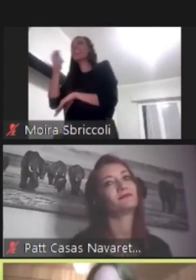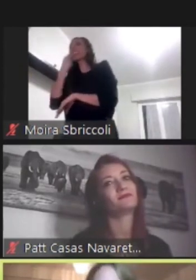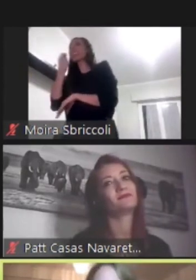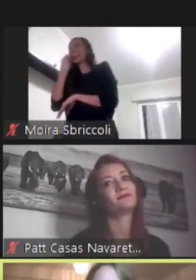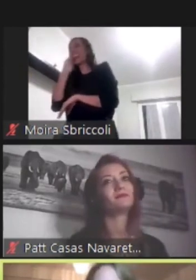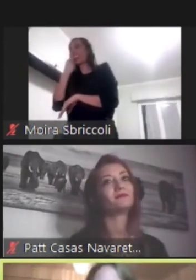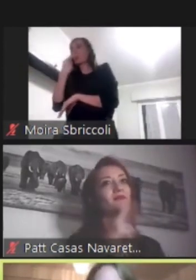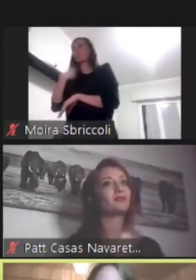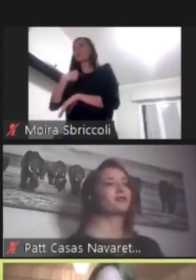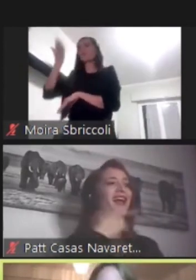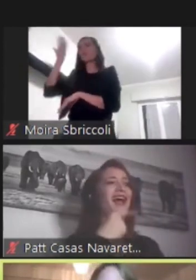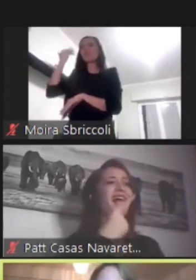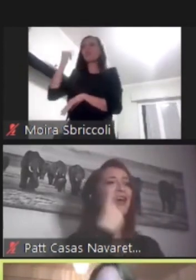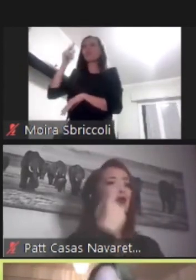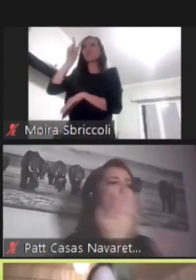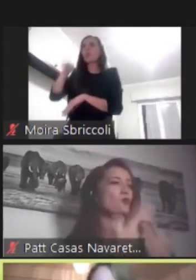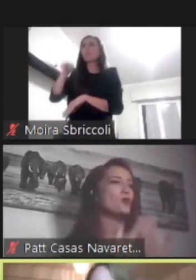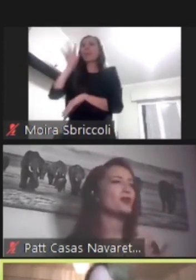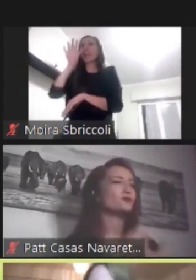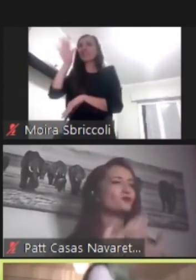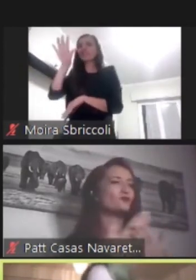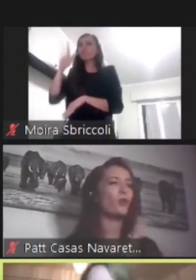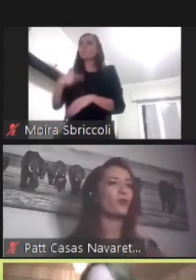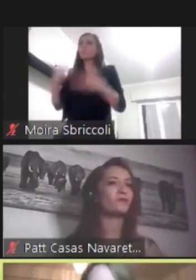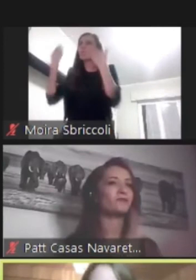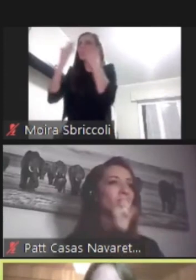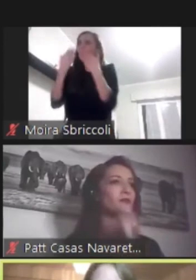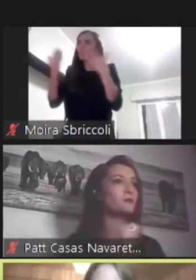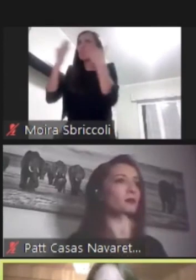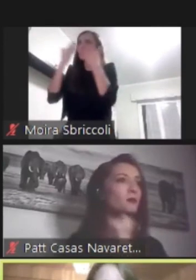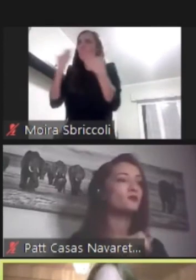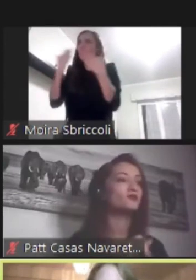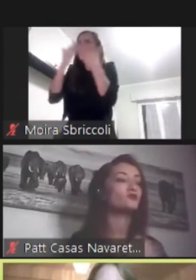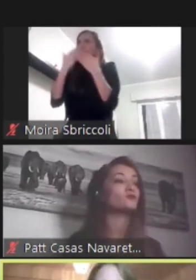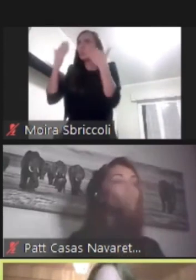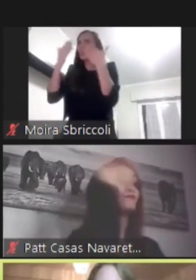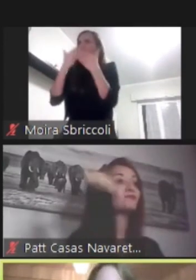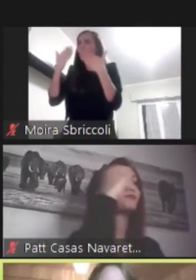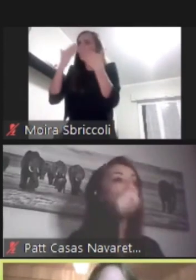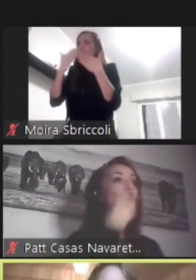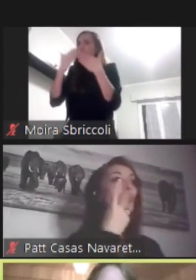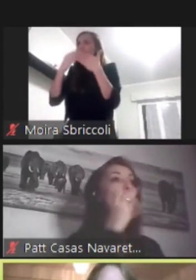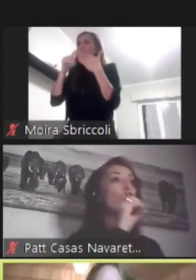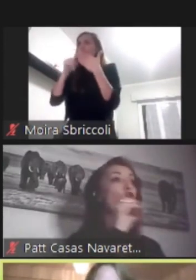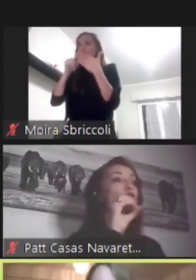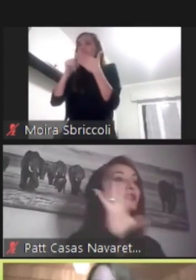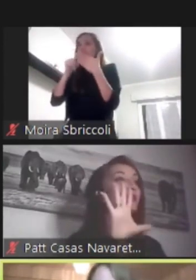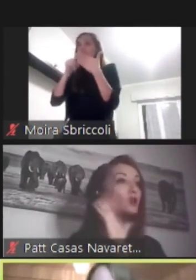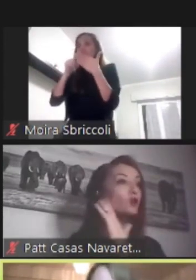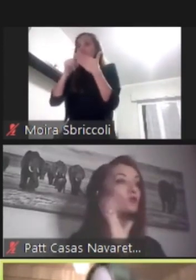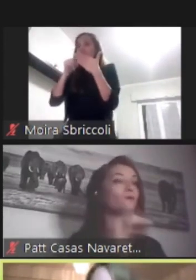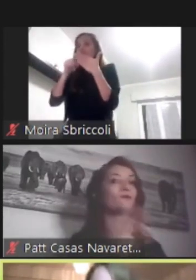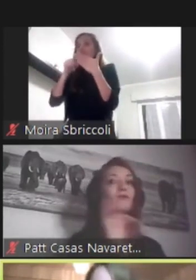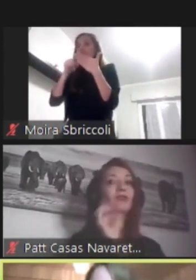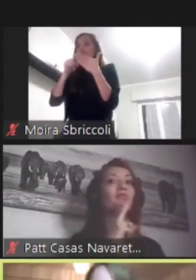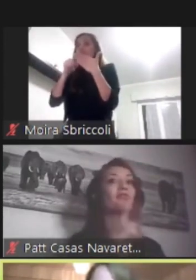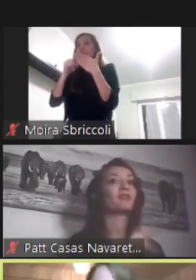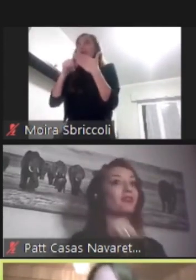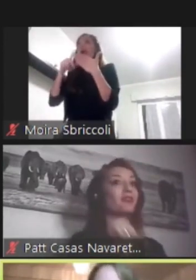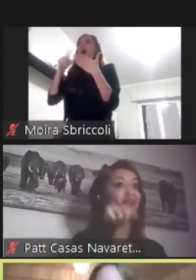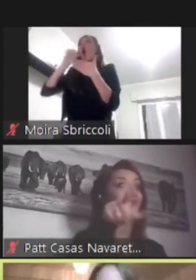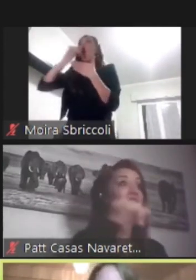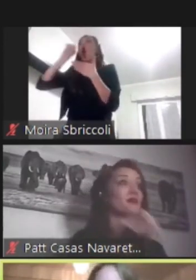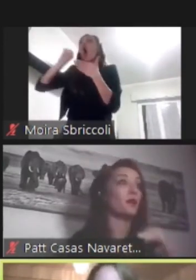evening primrose oil, the supplement, was used to improve the